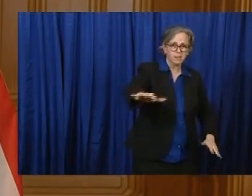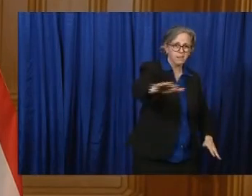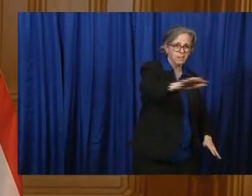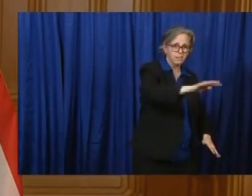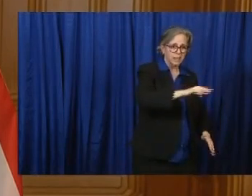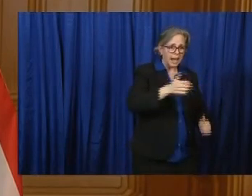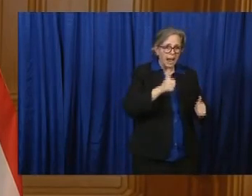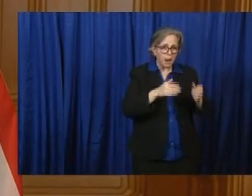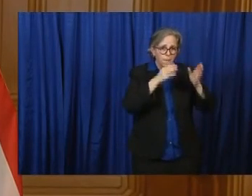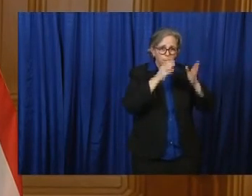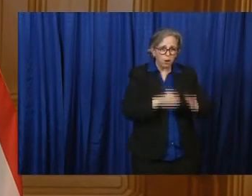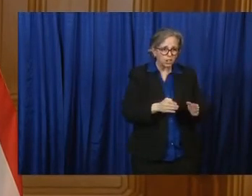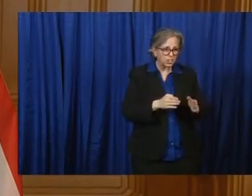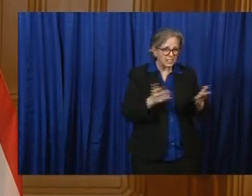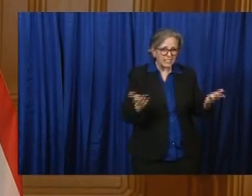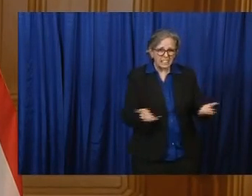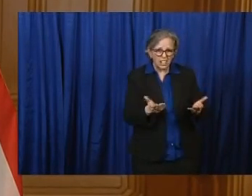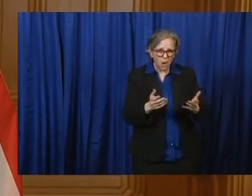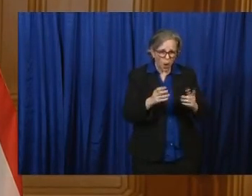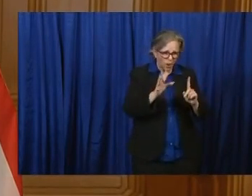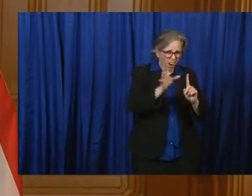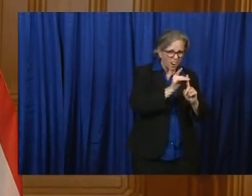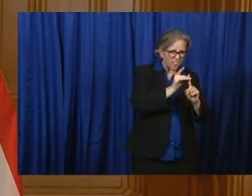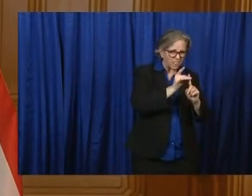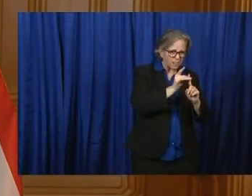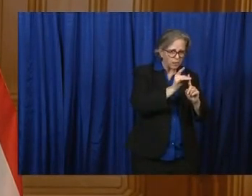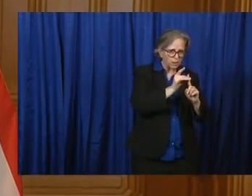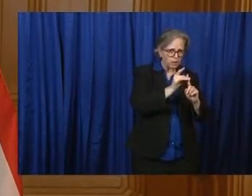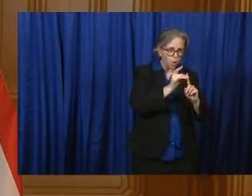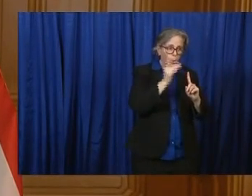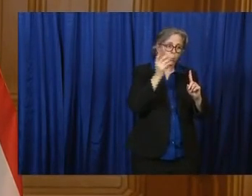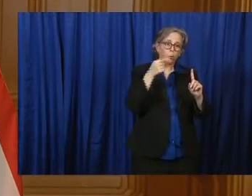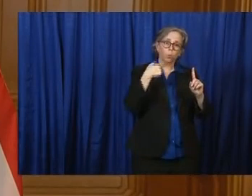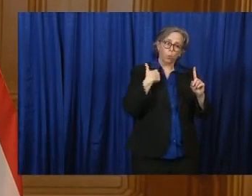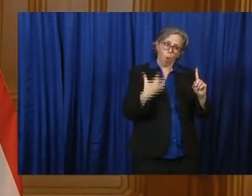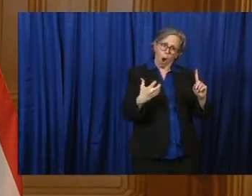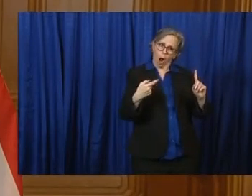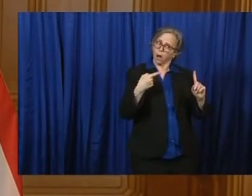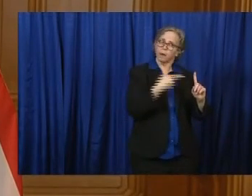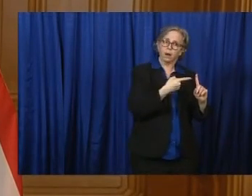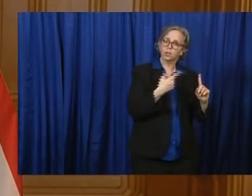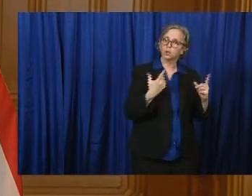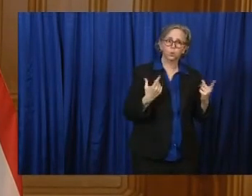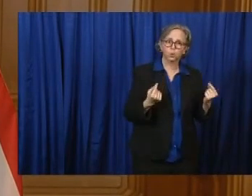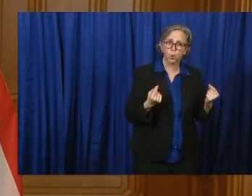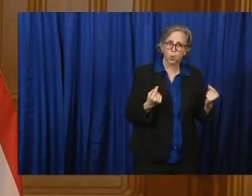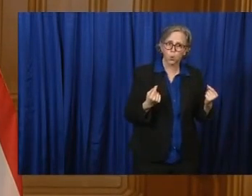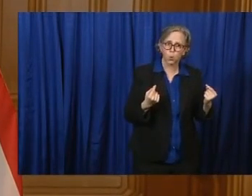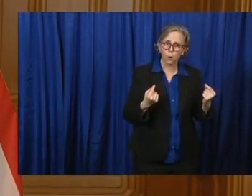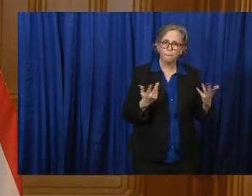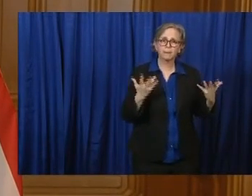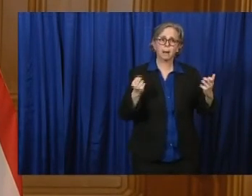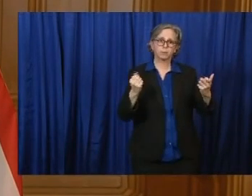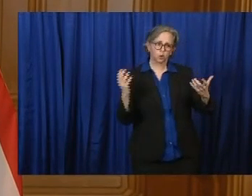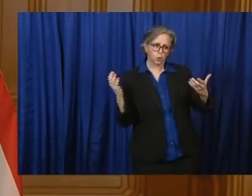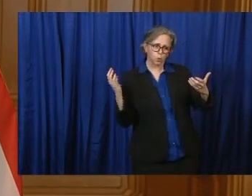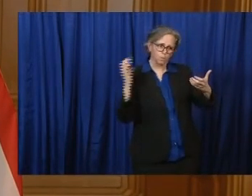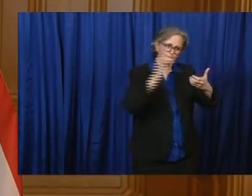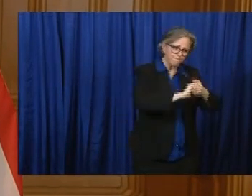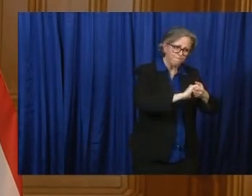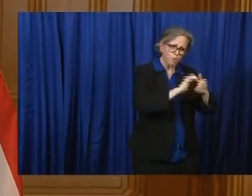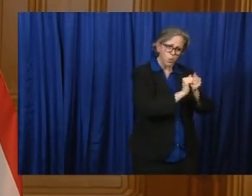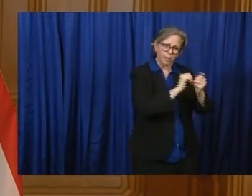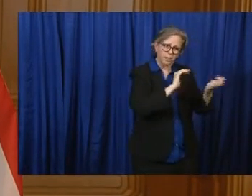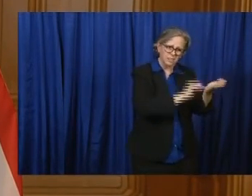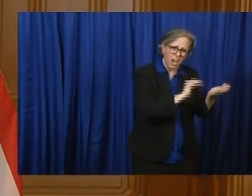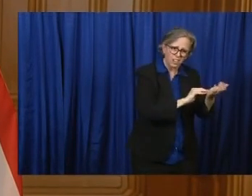want them to be able to plug directly in and their healthcare provider to a process that will work very,